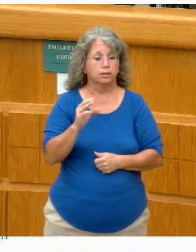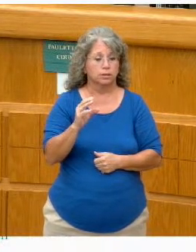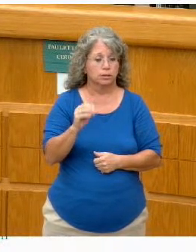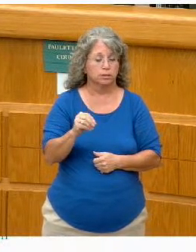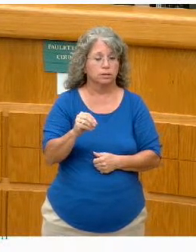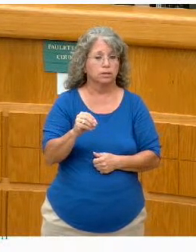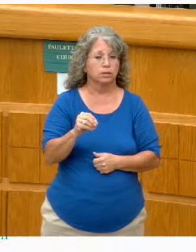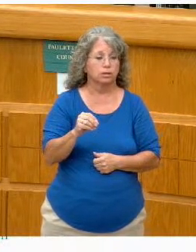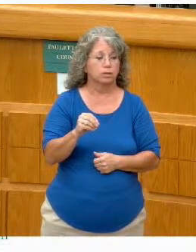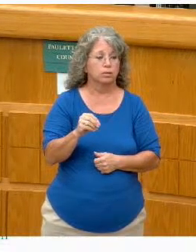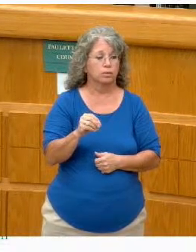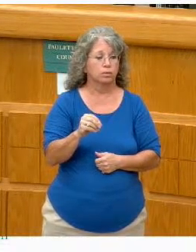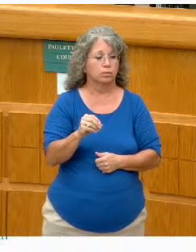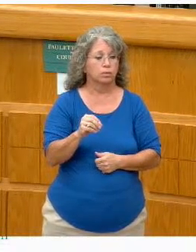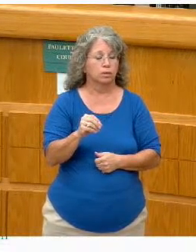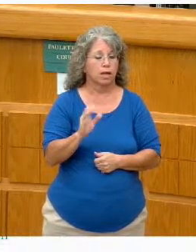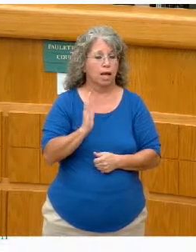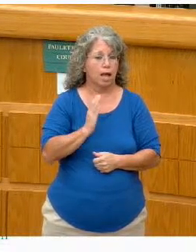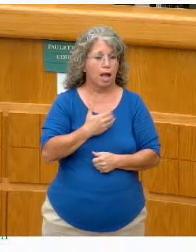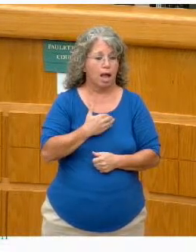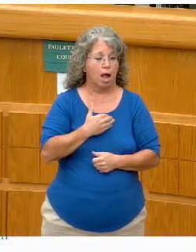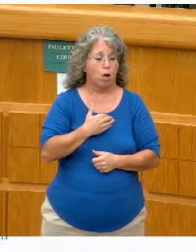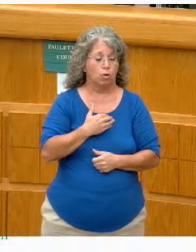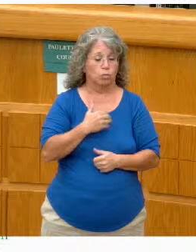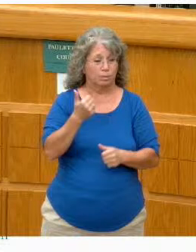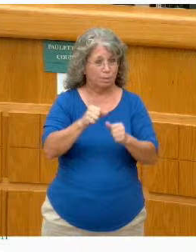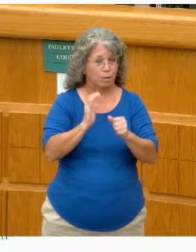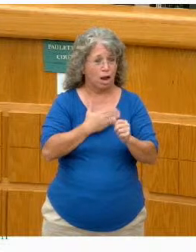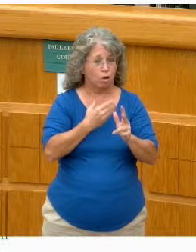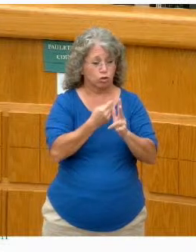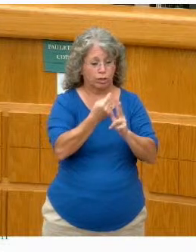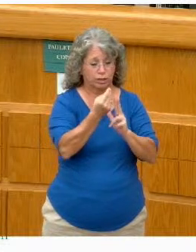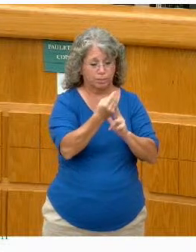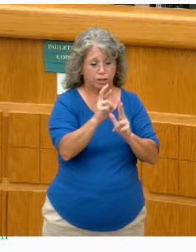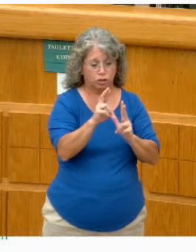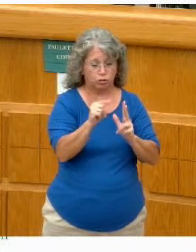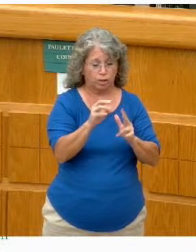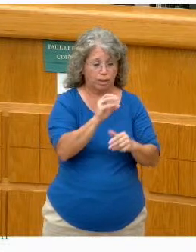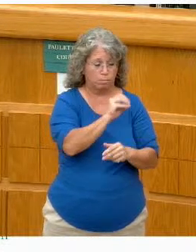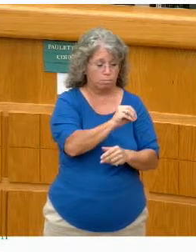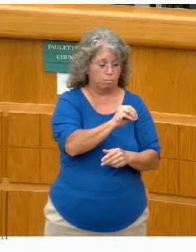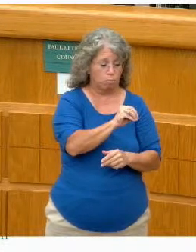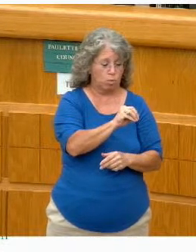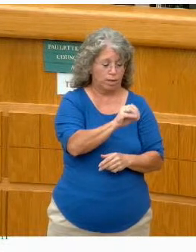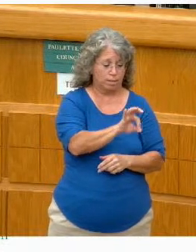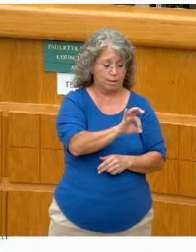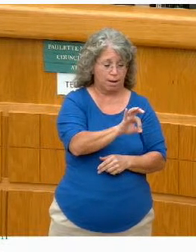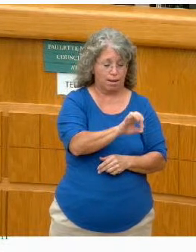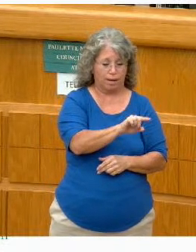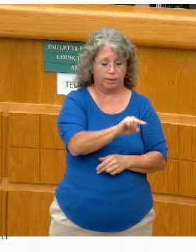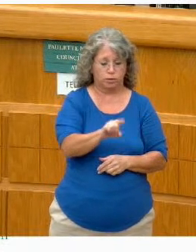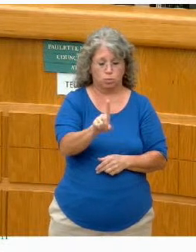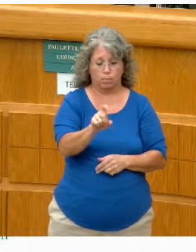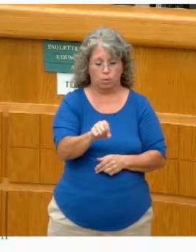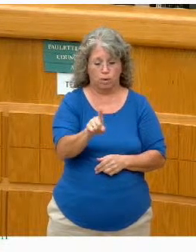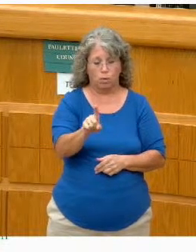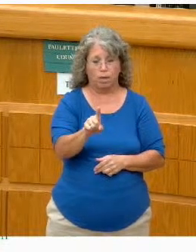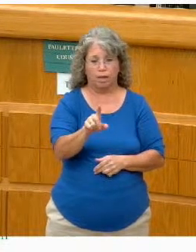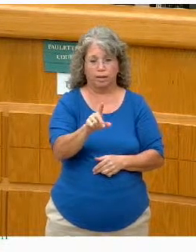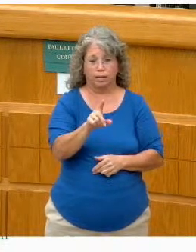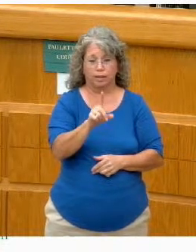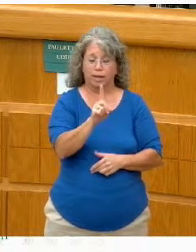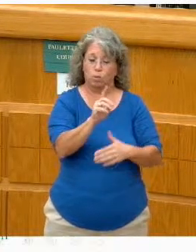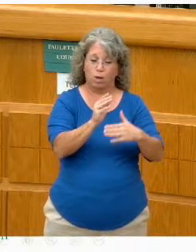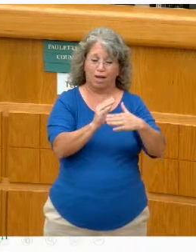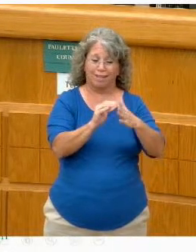transmission rate being somewhere between 0.9 and 1.1, with 1 being that tipping point between increasing and